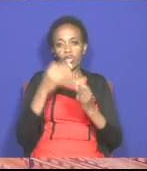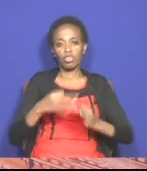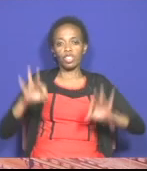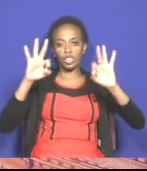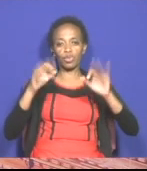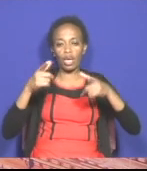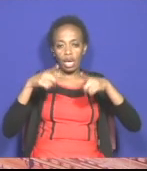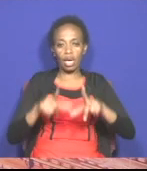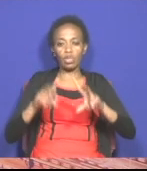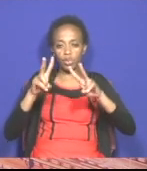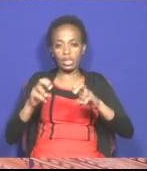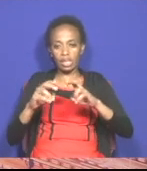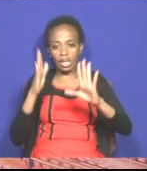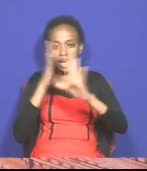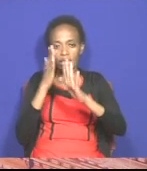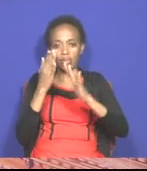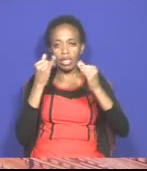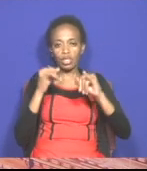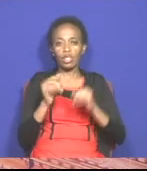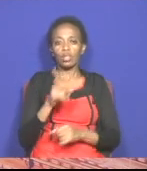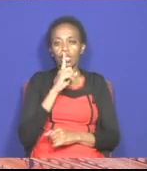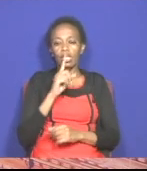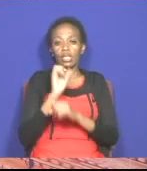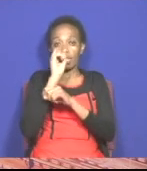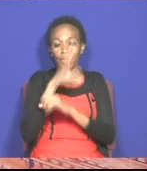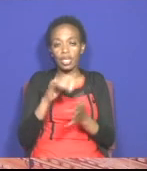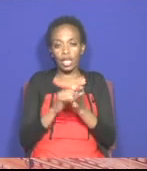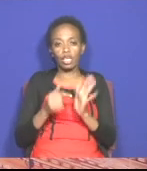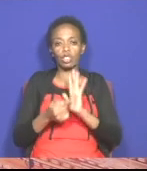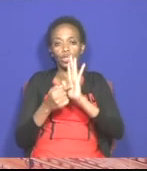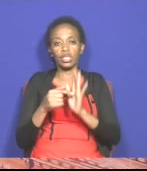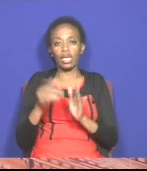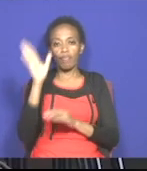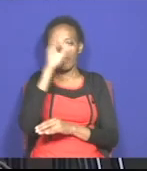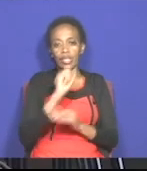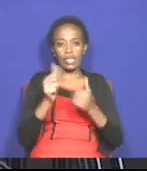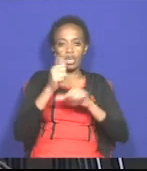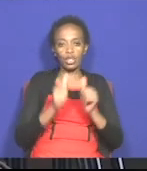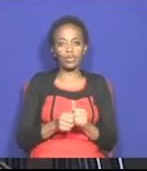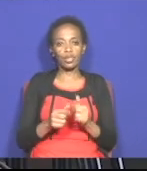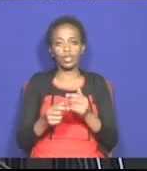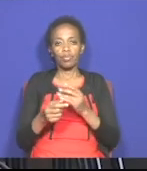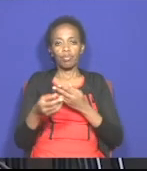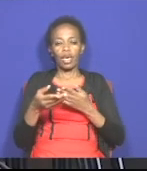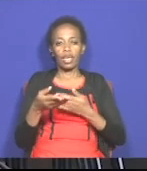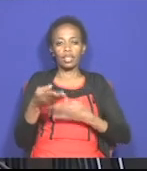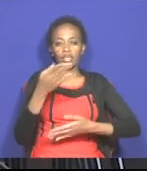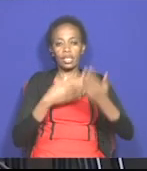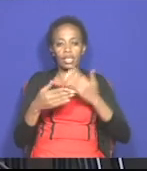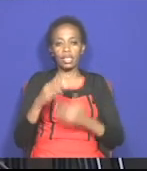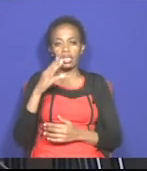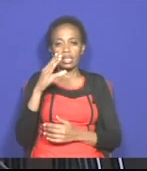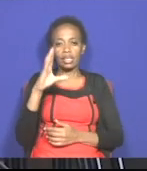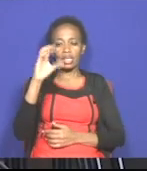not be allowed to seek shelter by trying to silence the media that exposes their misdeeds. Trade and Industrialization Cabinet